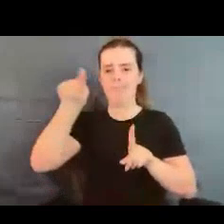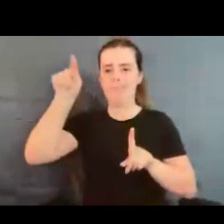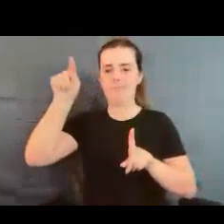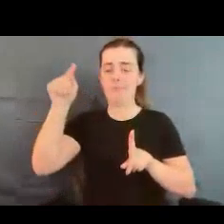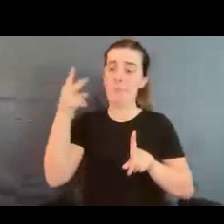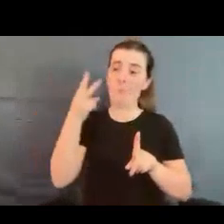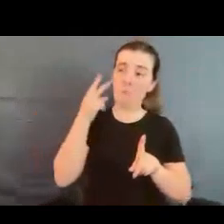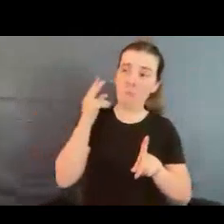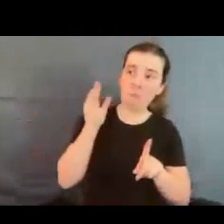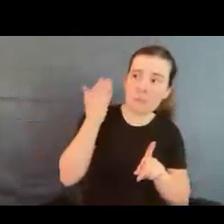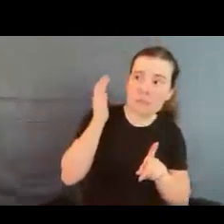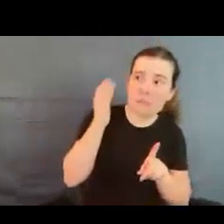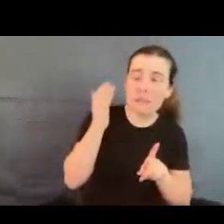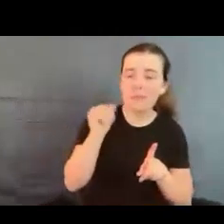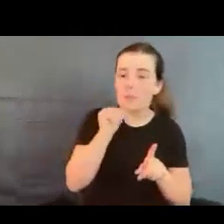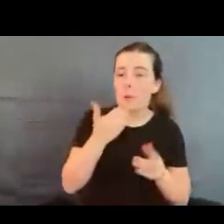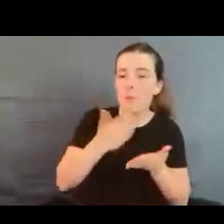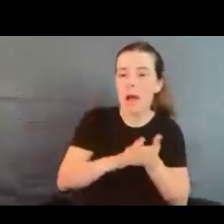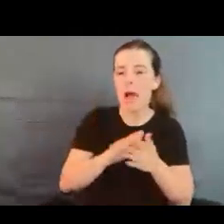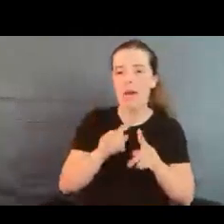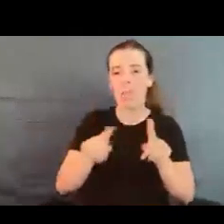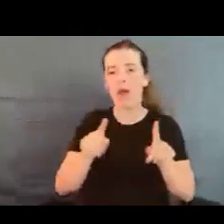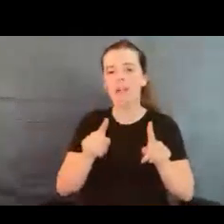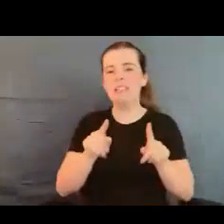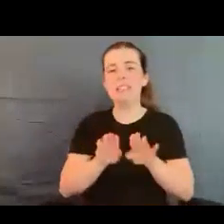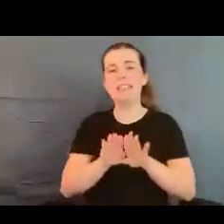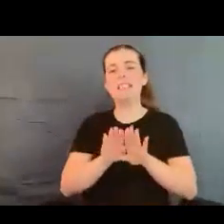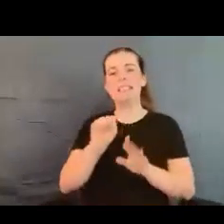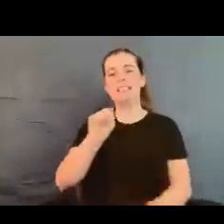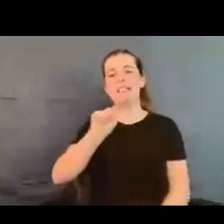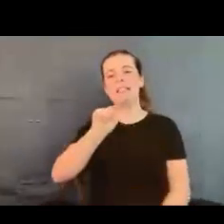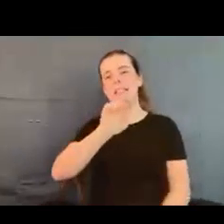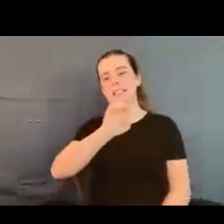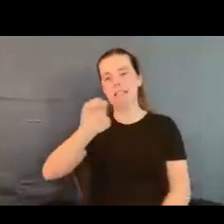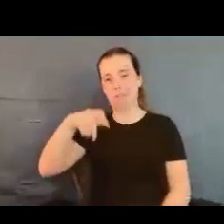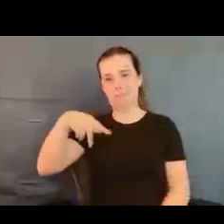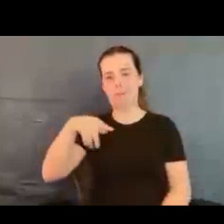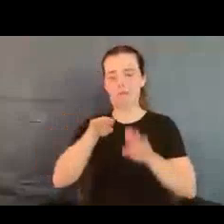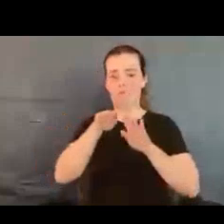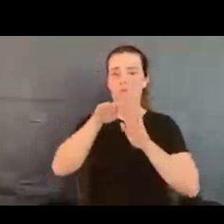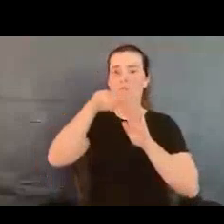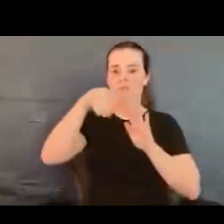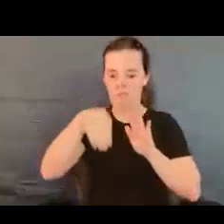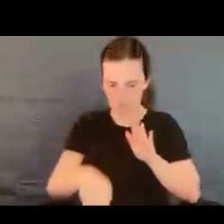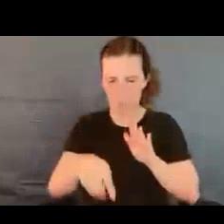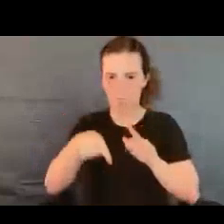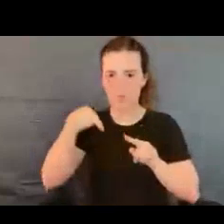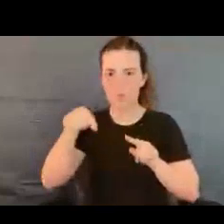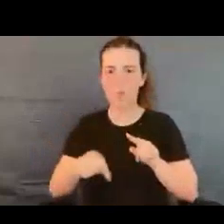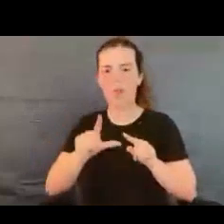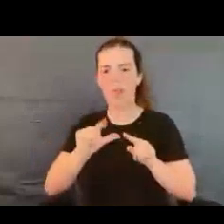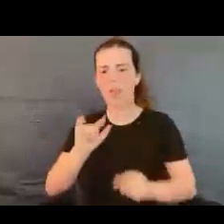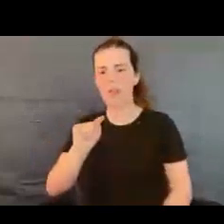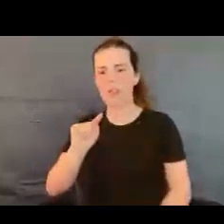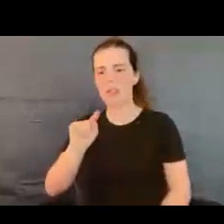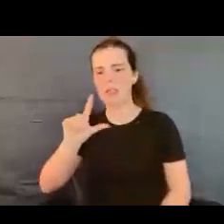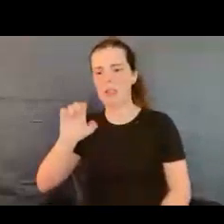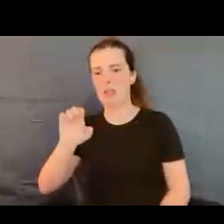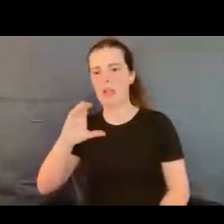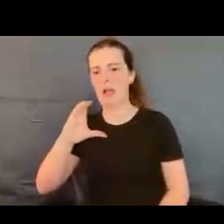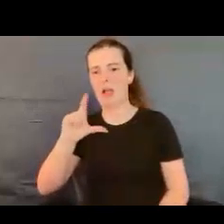bad, but it's a pretty steep descent. It's a quick descent. It's not that long, but it's steep from GAD 2 down to the base of Little Cloud lift.